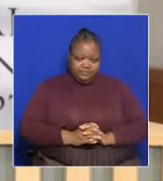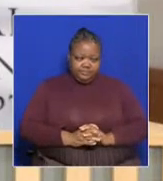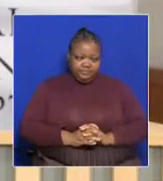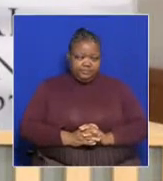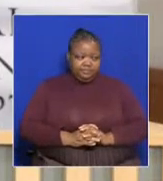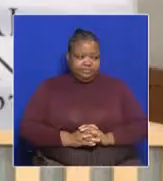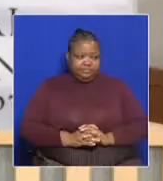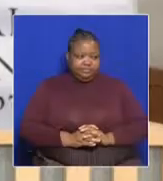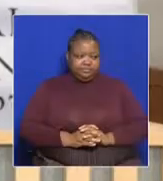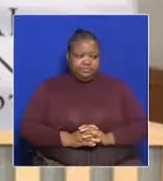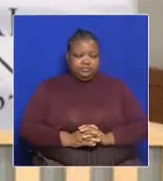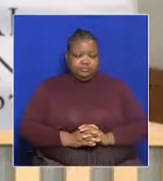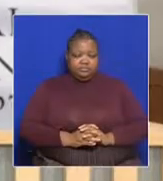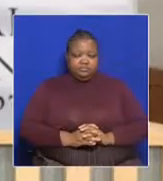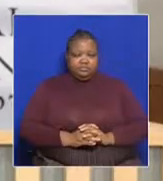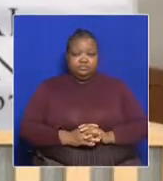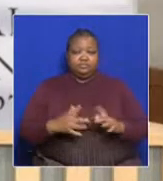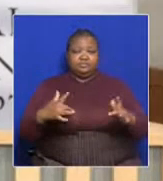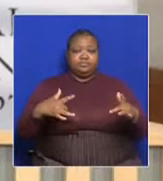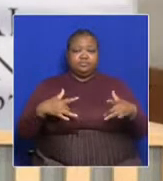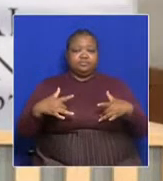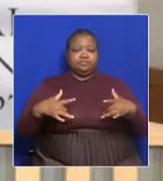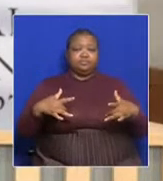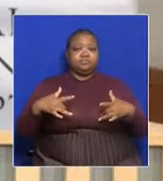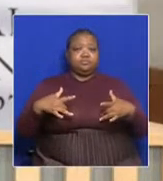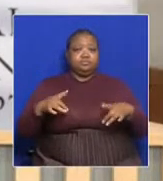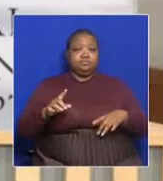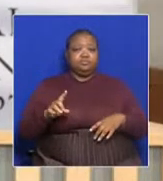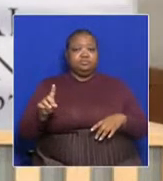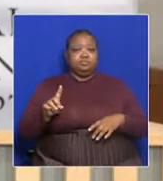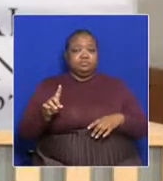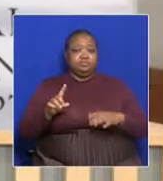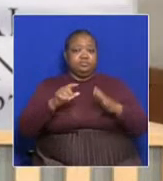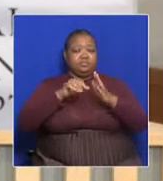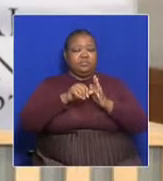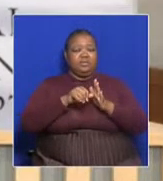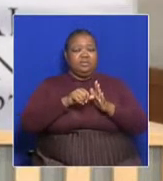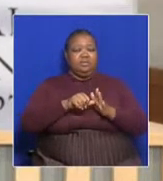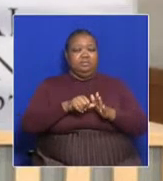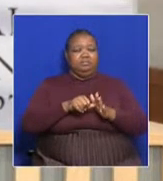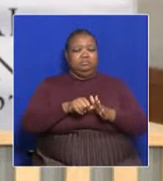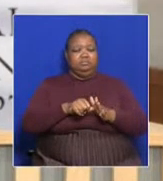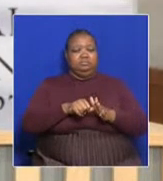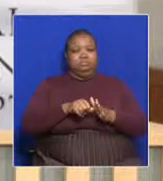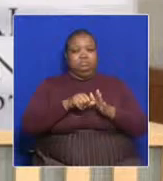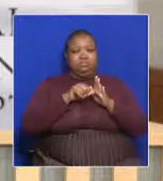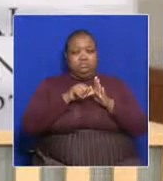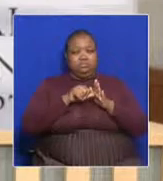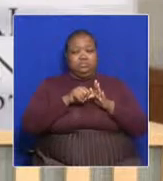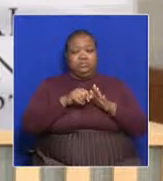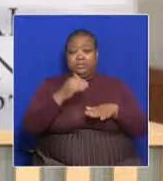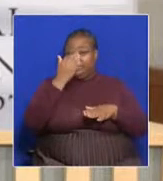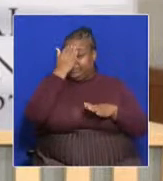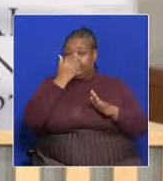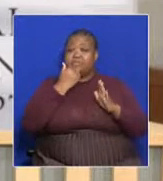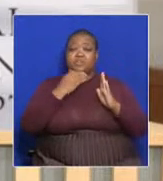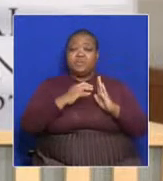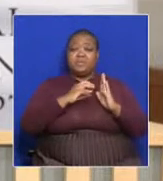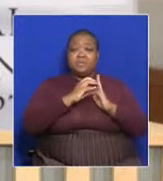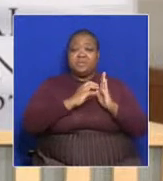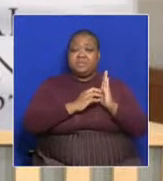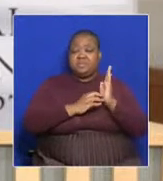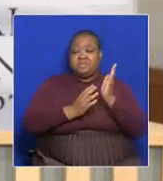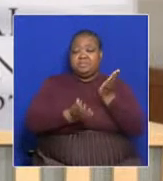I'm concerned that you downplay the importance of photos of a crime scene